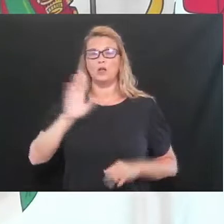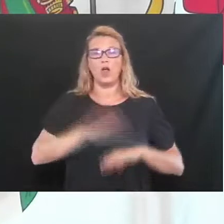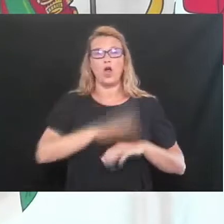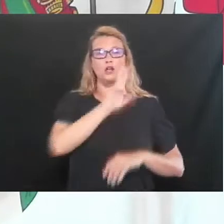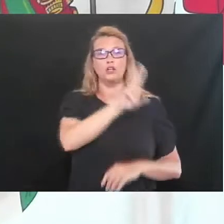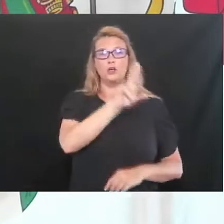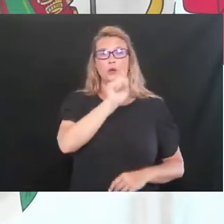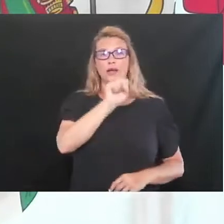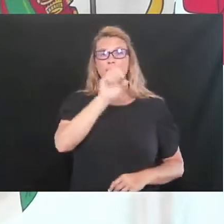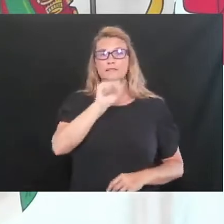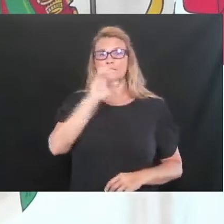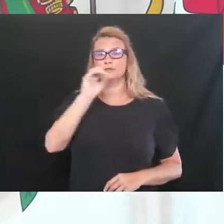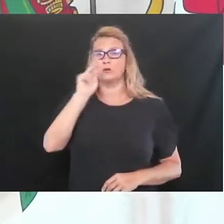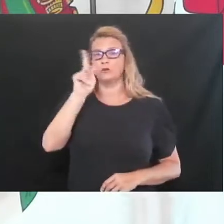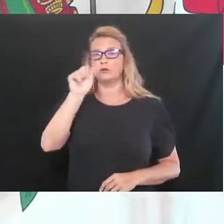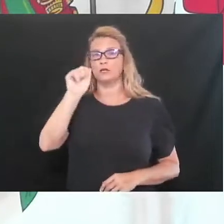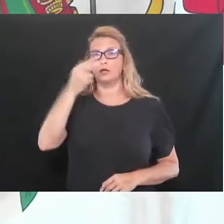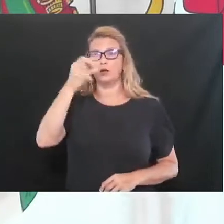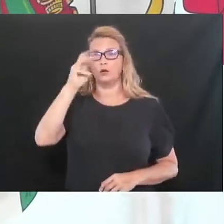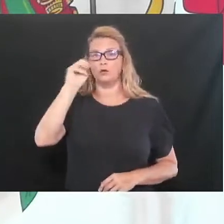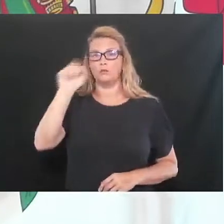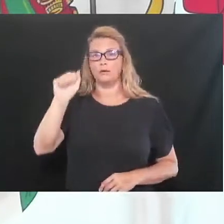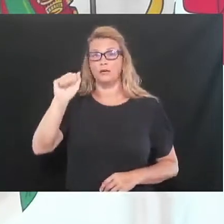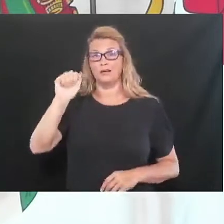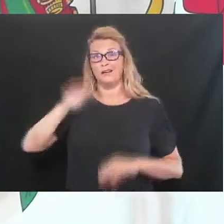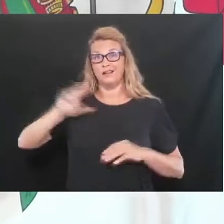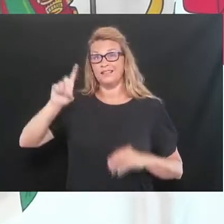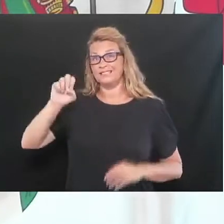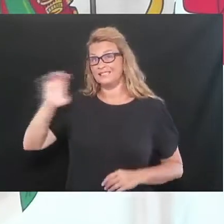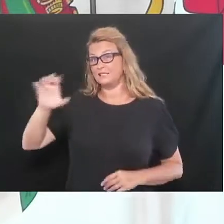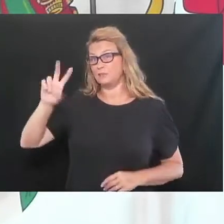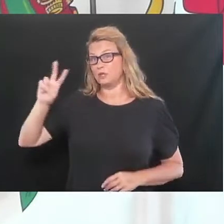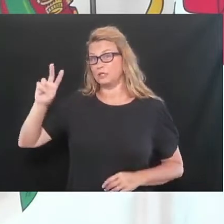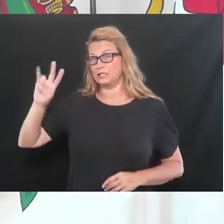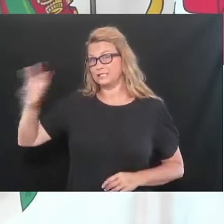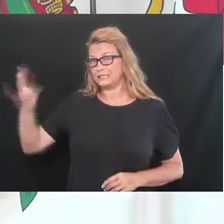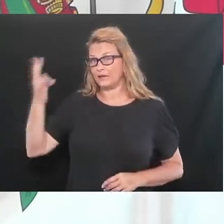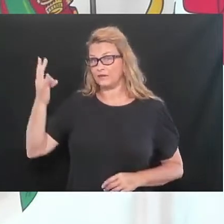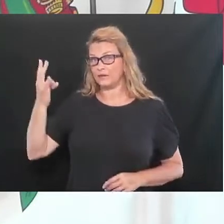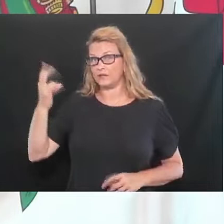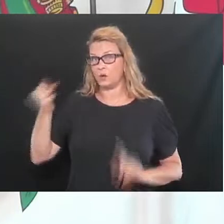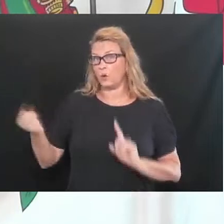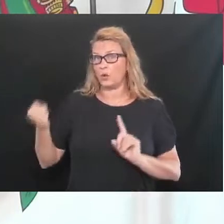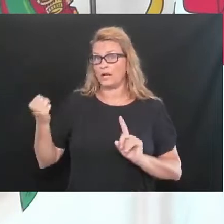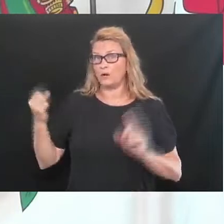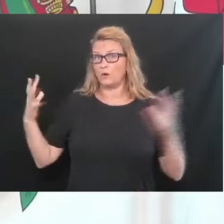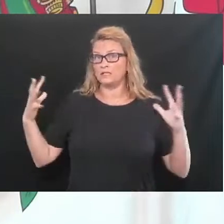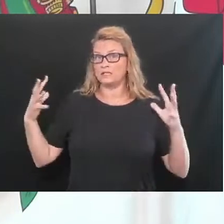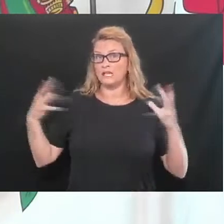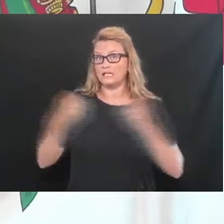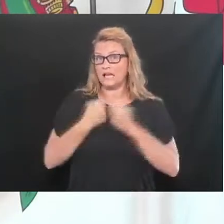USS Oklahoma on December the 7th when it was attacked at Pearl Harbor.